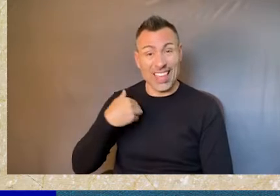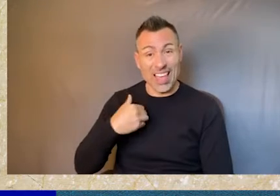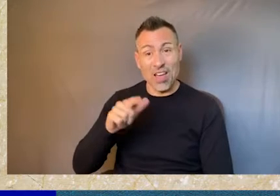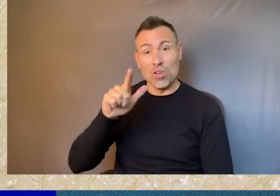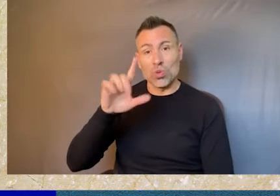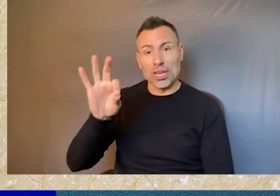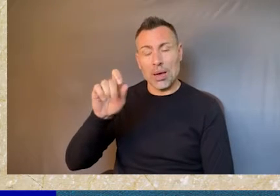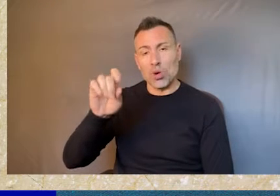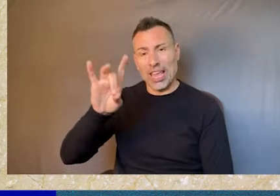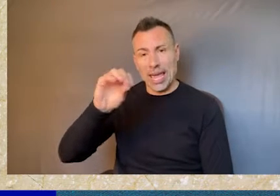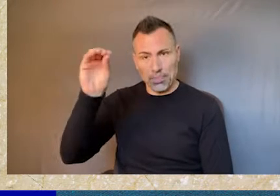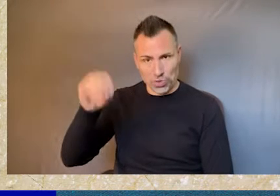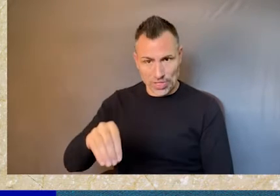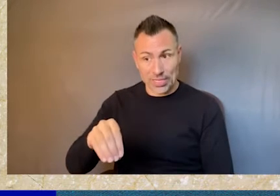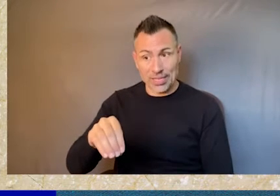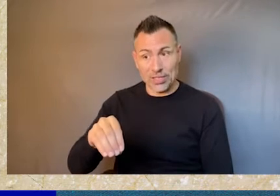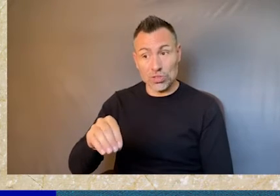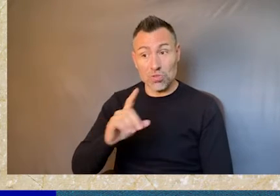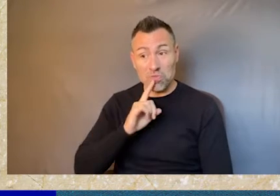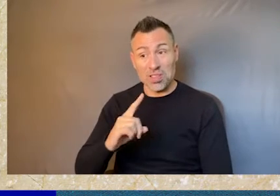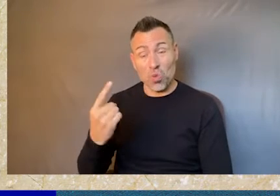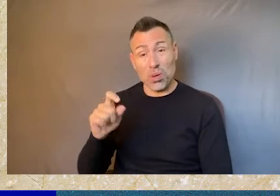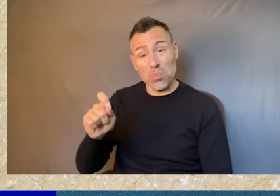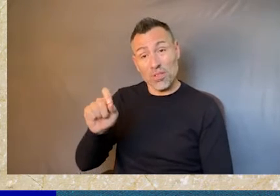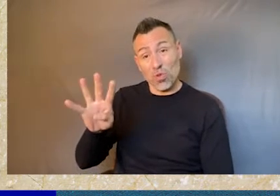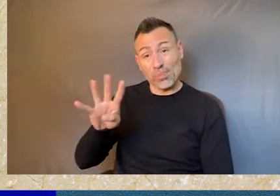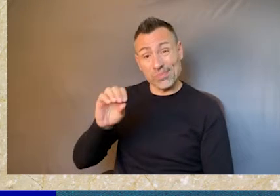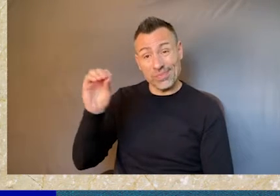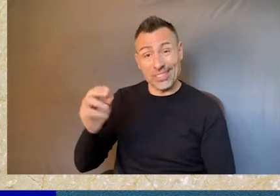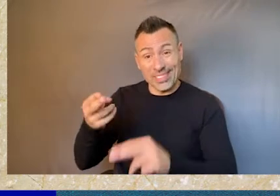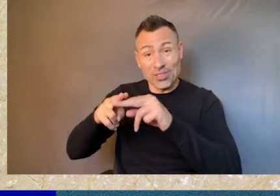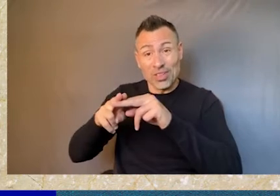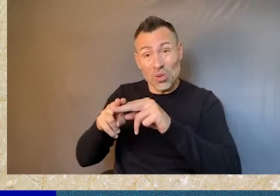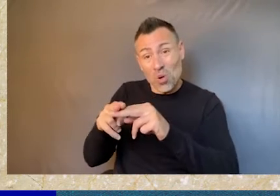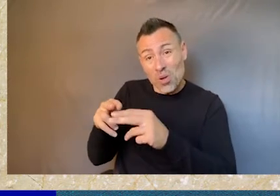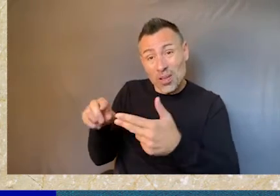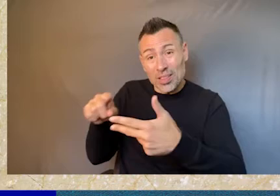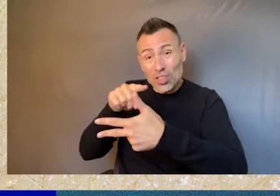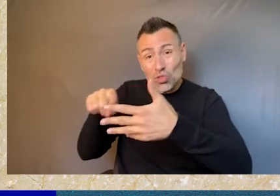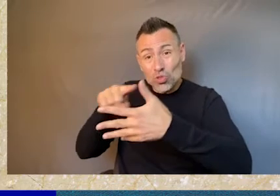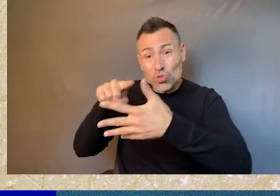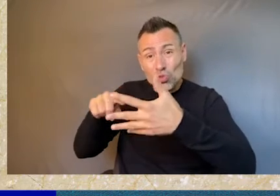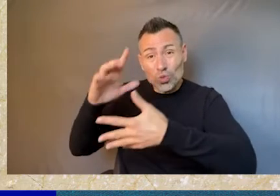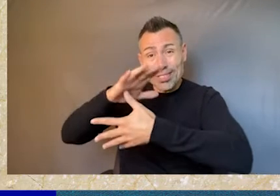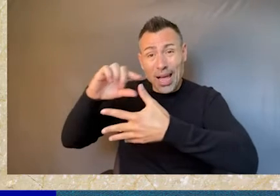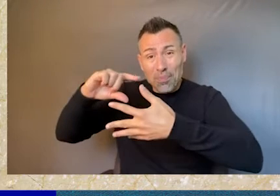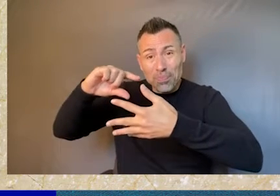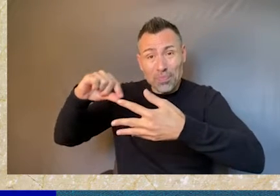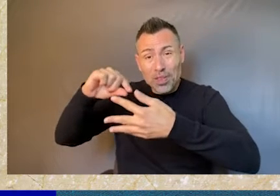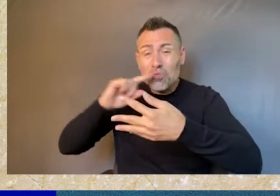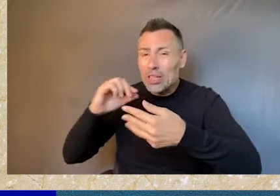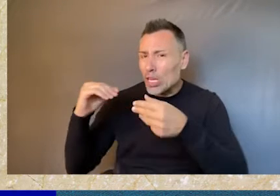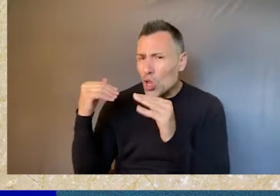they're only 0.4% more than Miami. So Miami's nearly has the highest percentage.